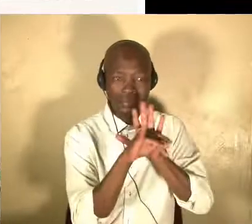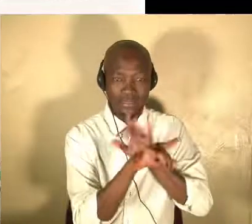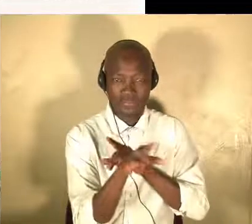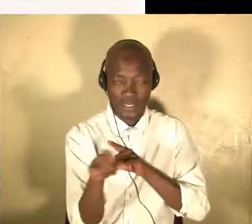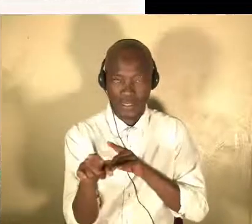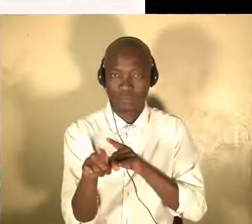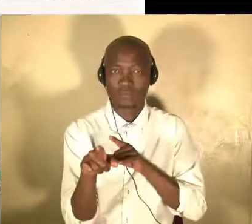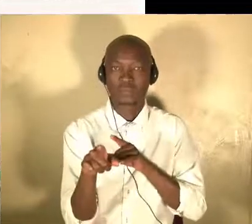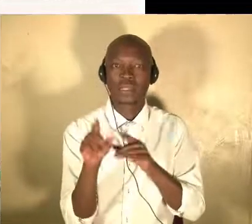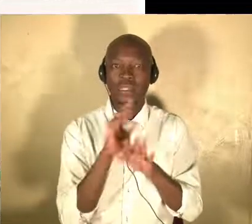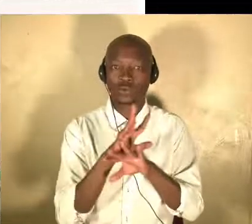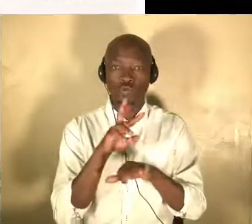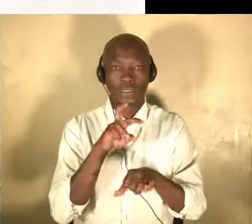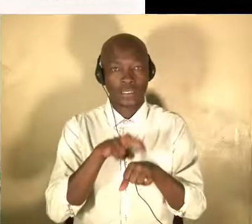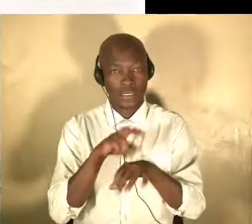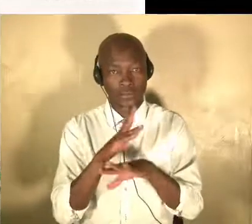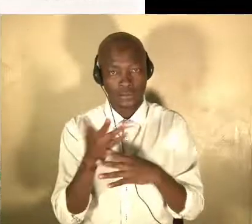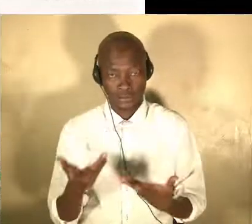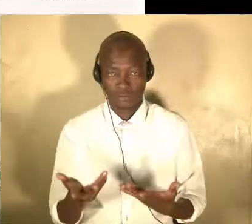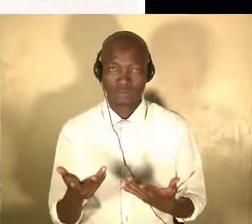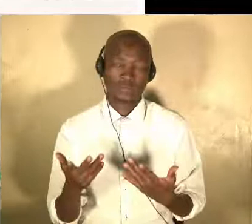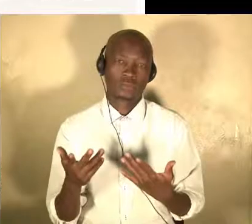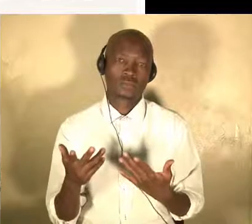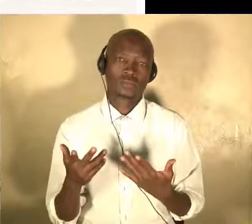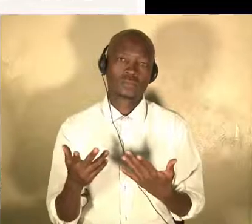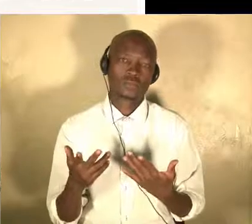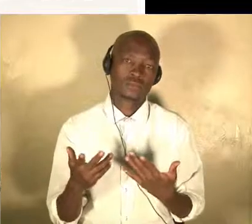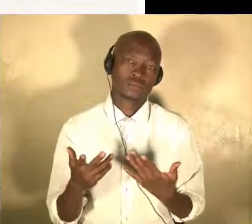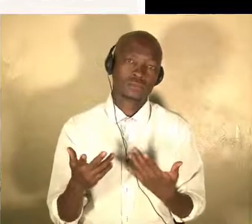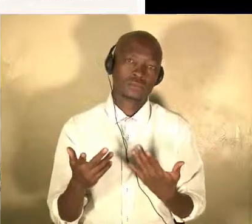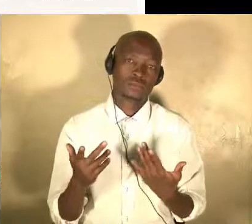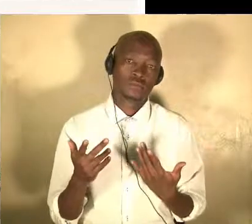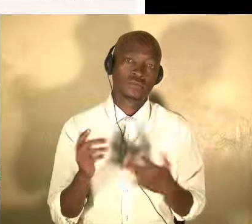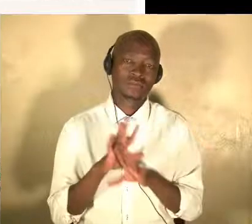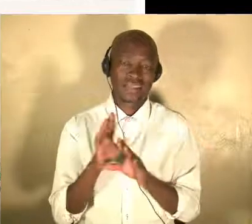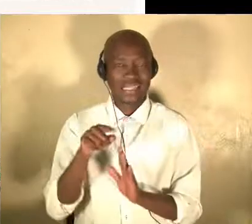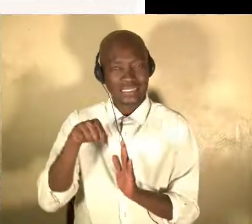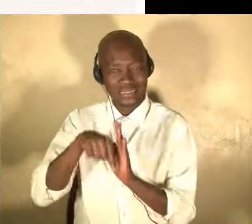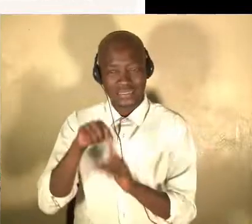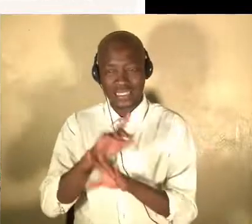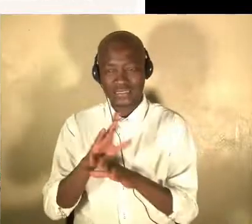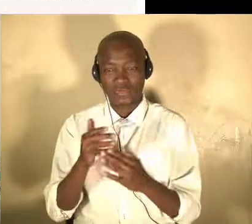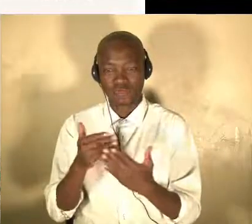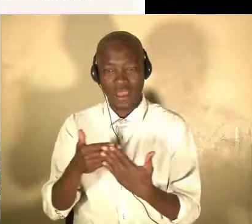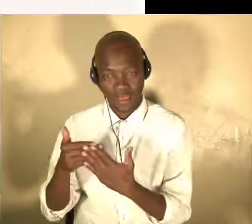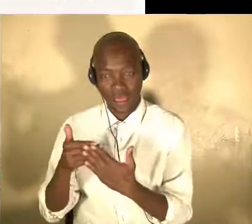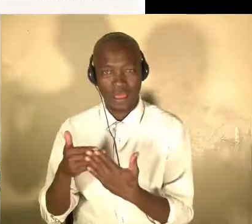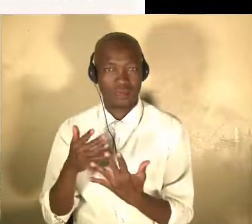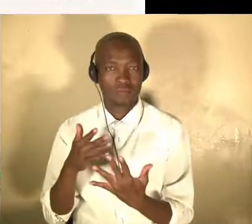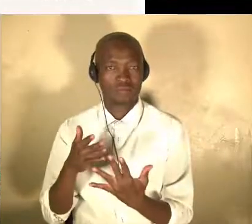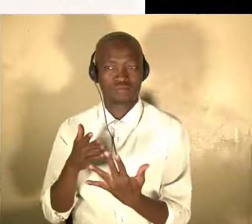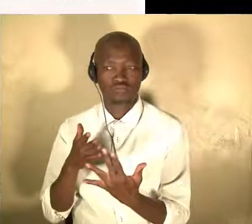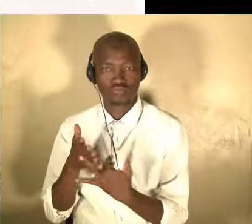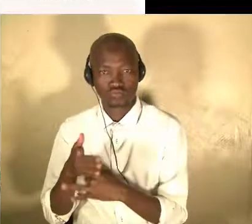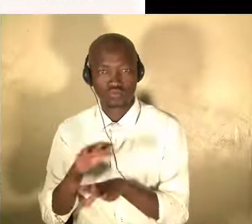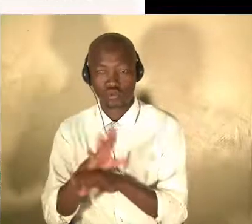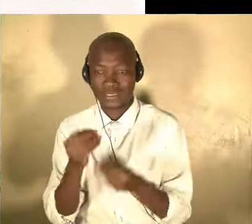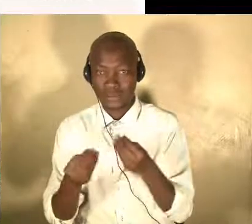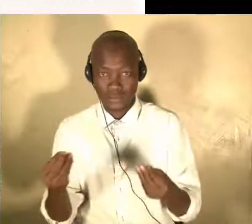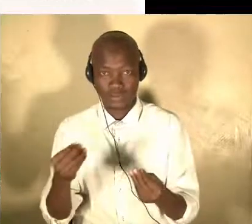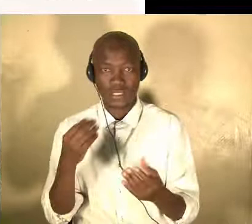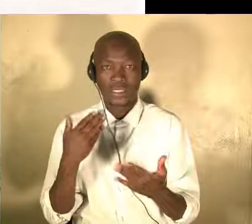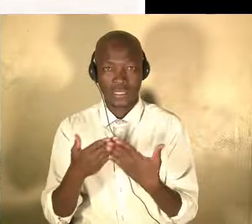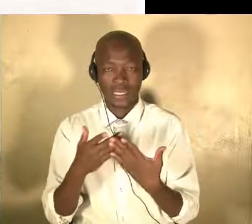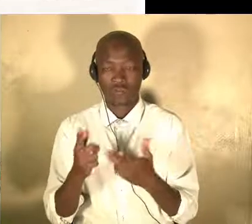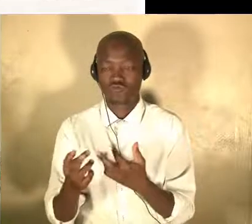that would then require an intensive intervention so that these children are